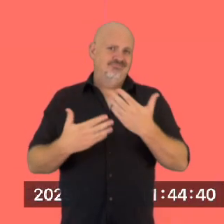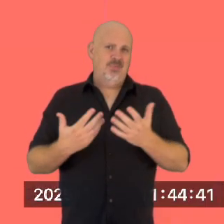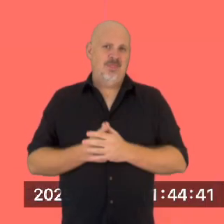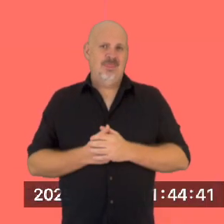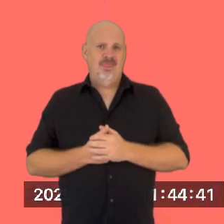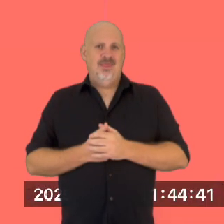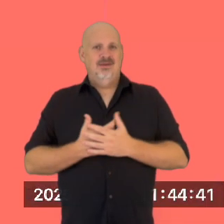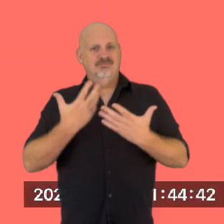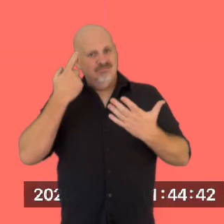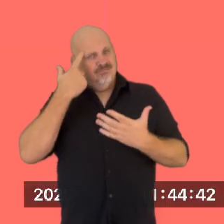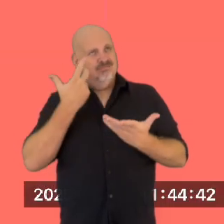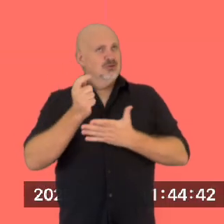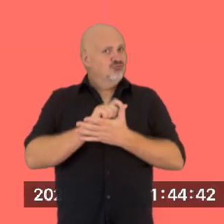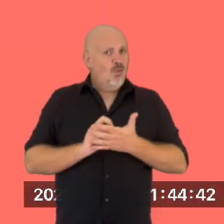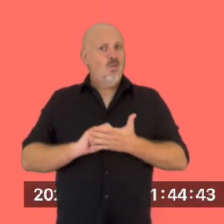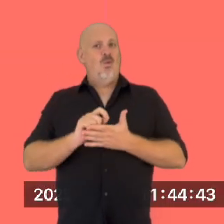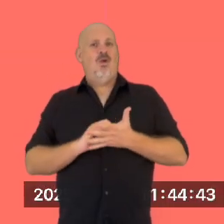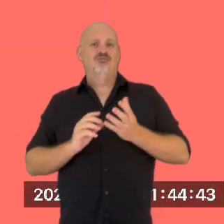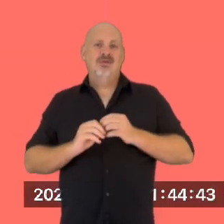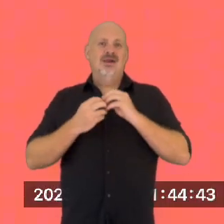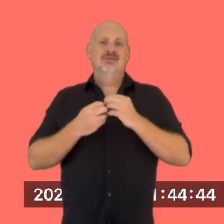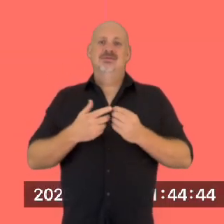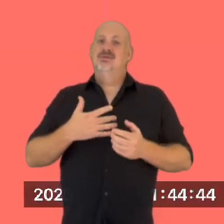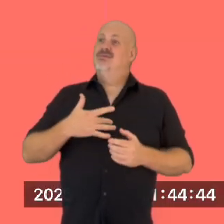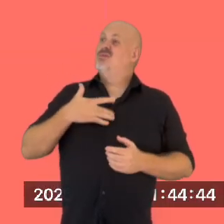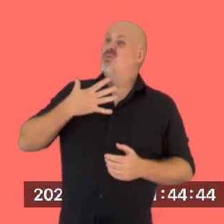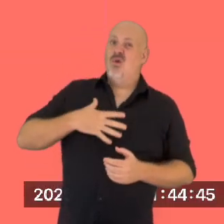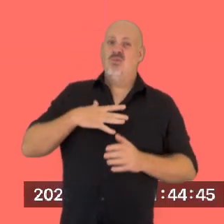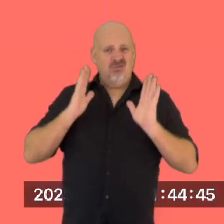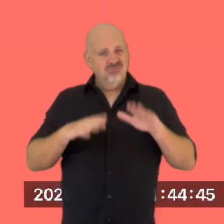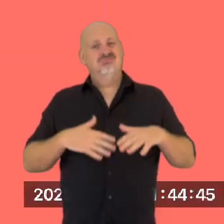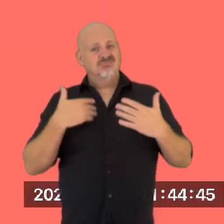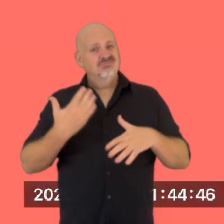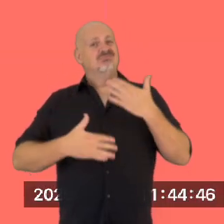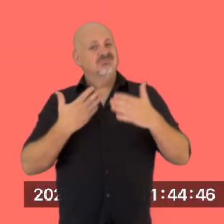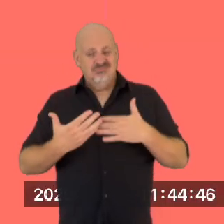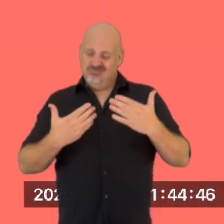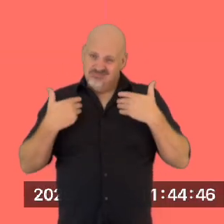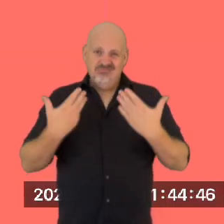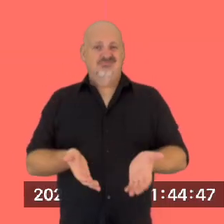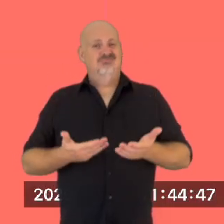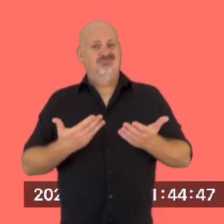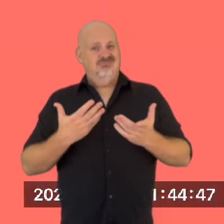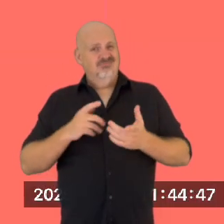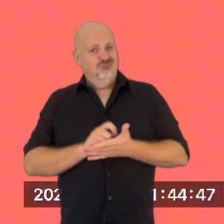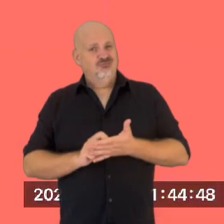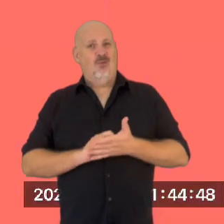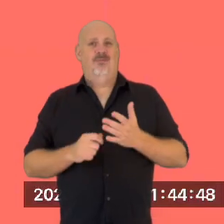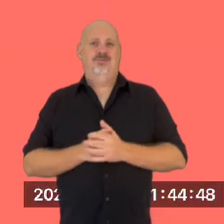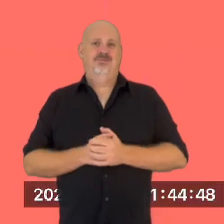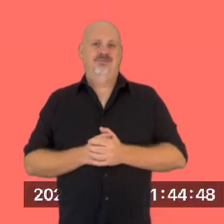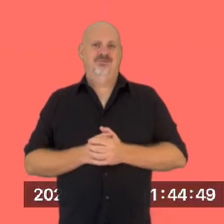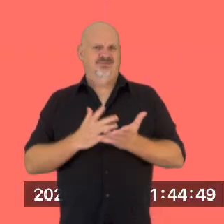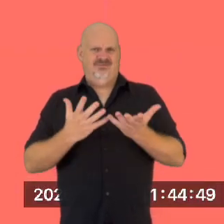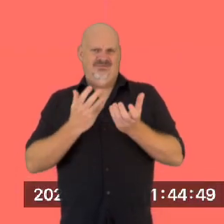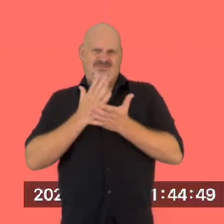that people continue and think about drawing, and whenever you feel you want to, just get on and do some.